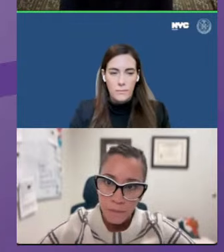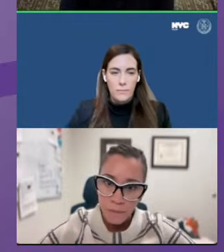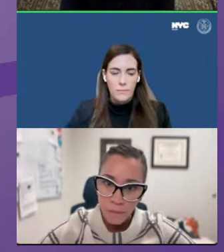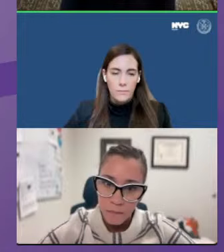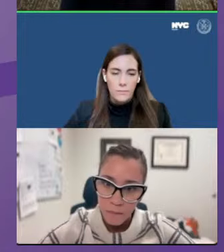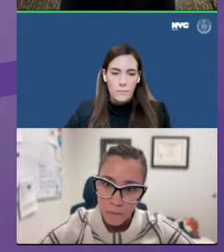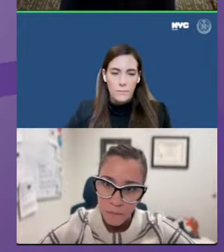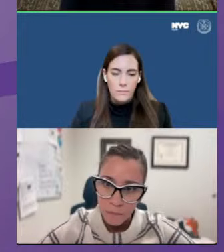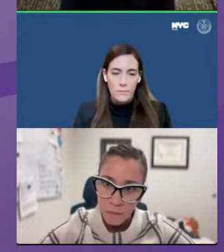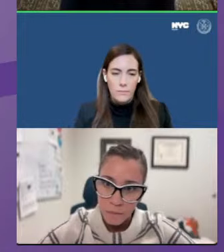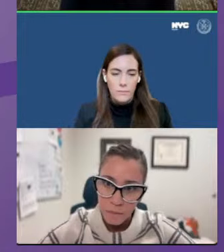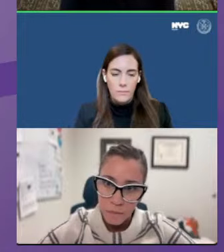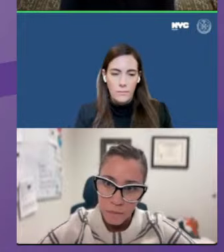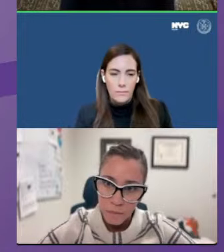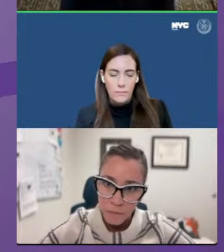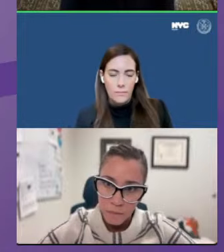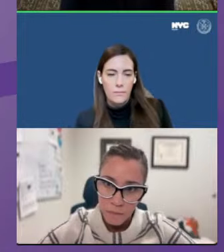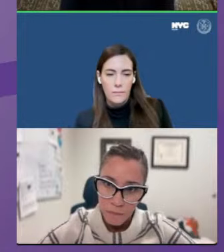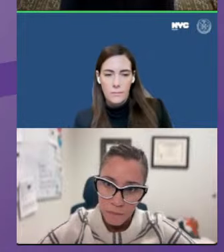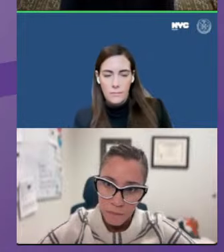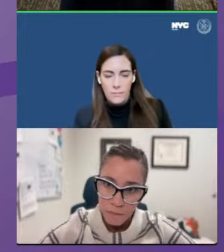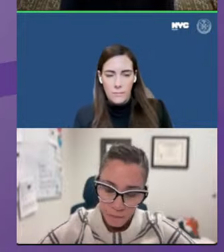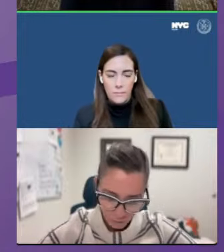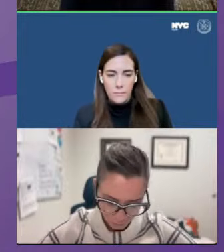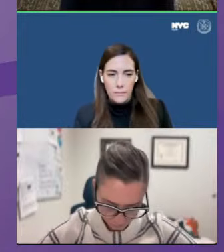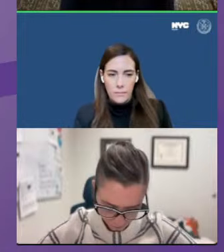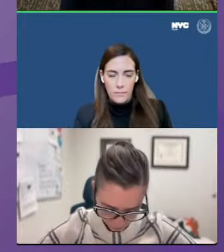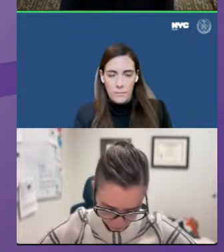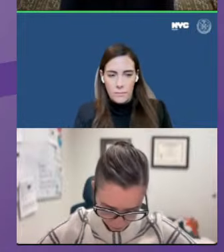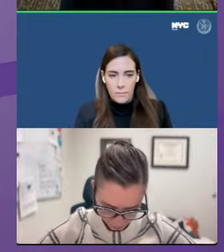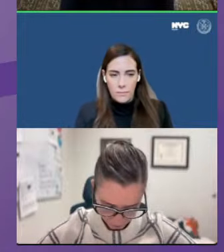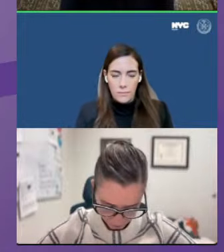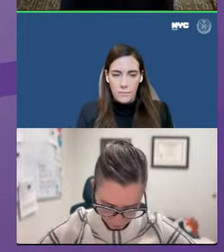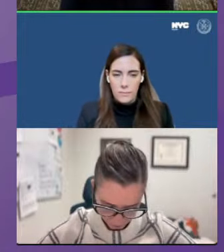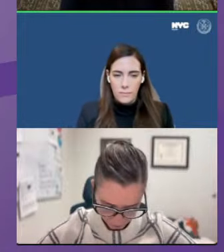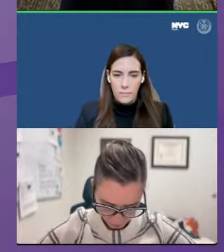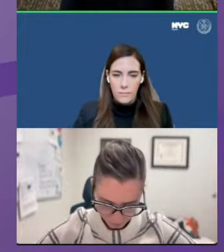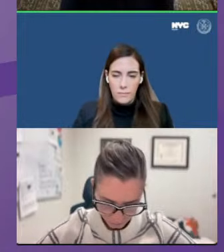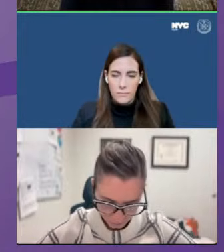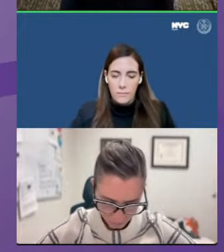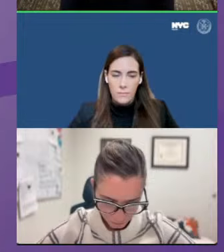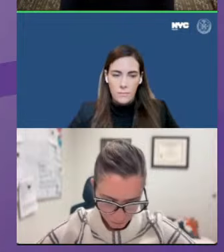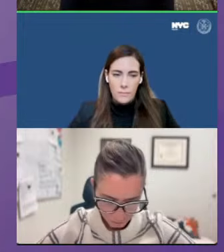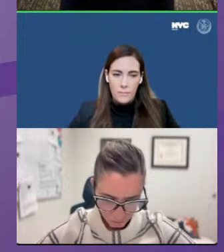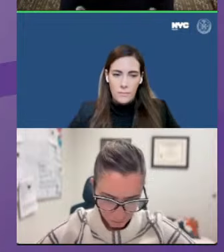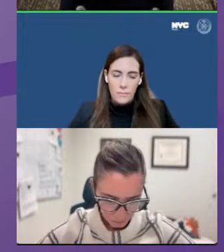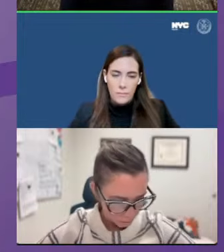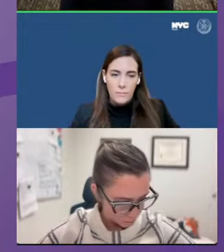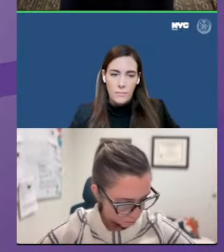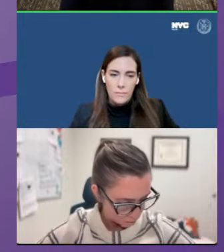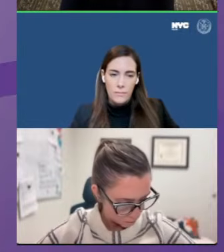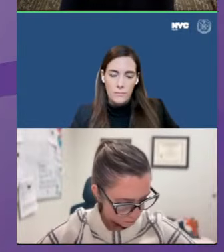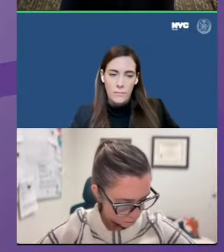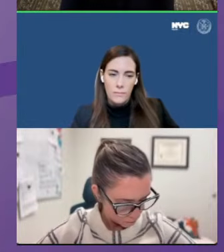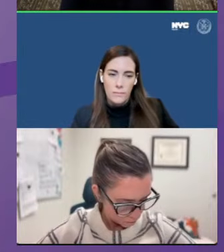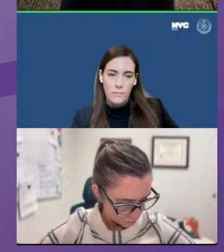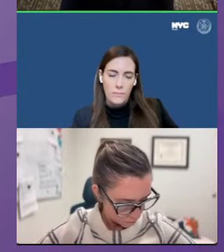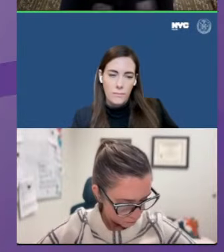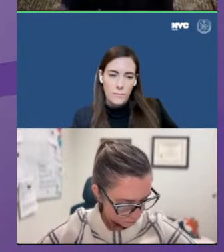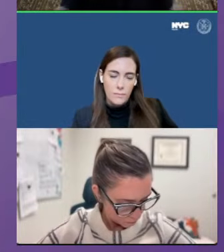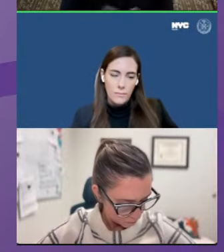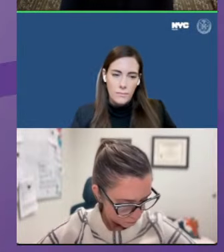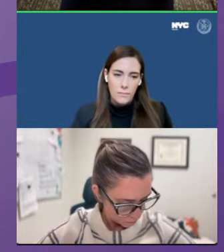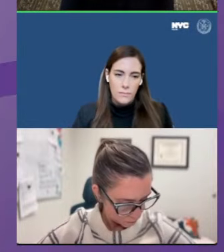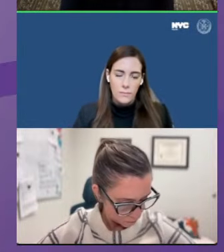persistence, probably are not the best drug out there for addressing viral persistence, because in the first place, it doesn't